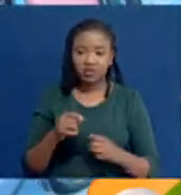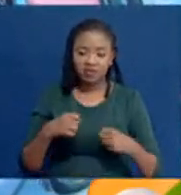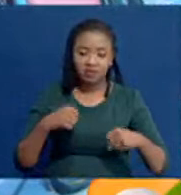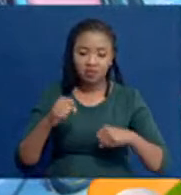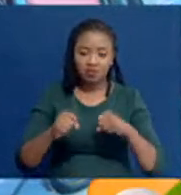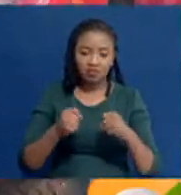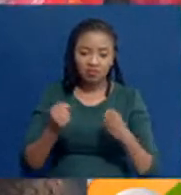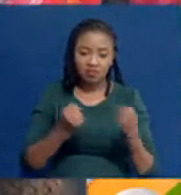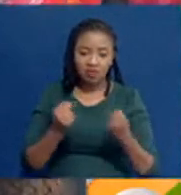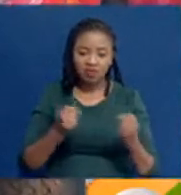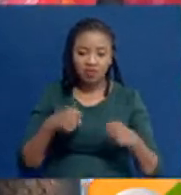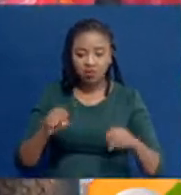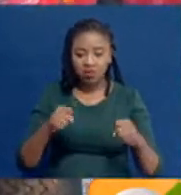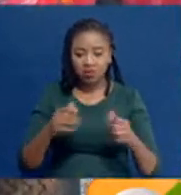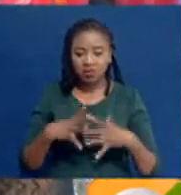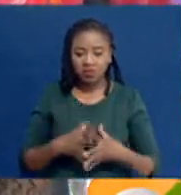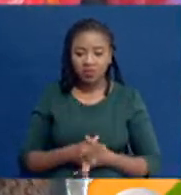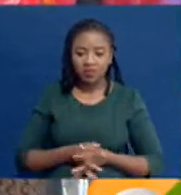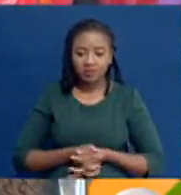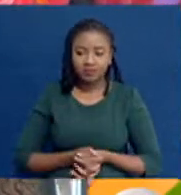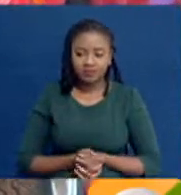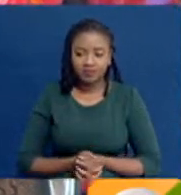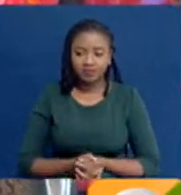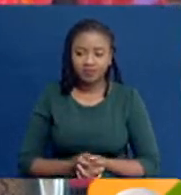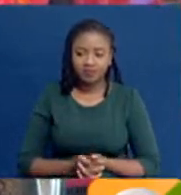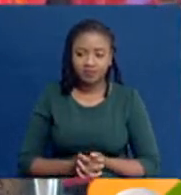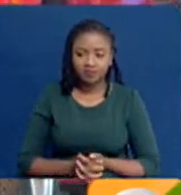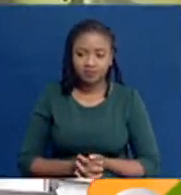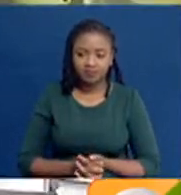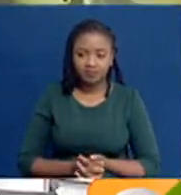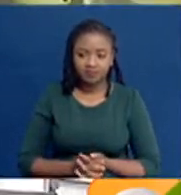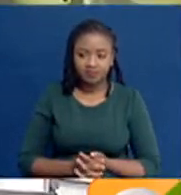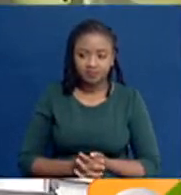move to prize giving for club.